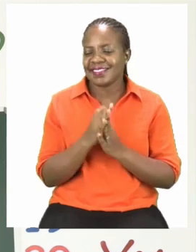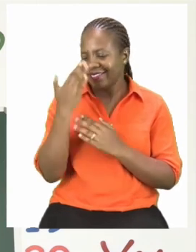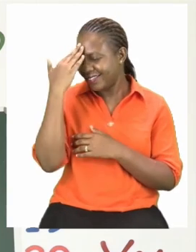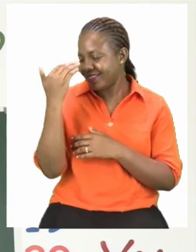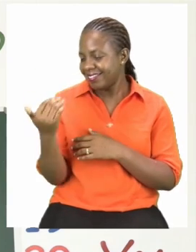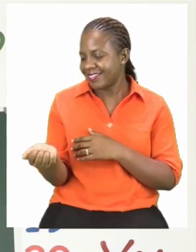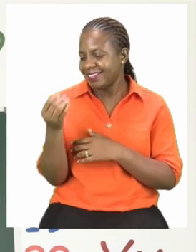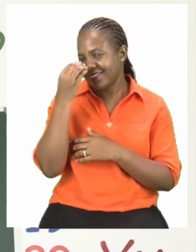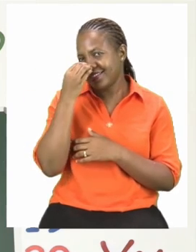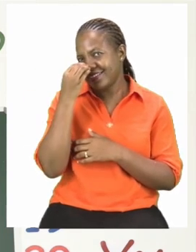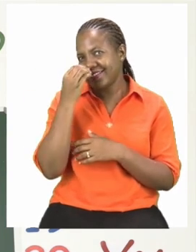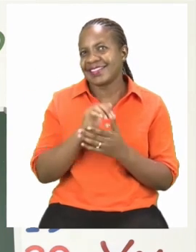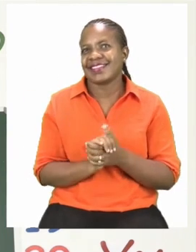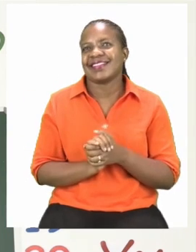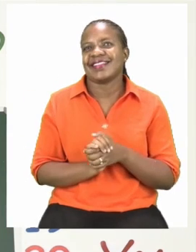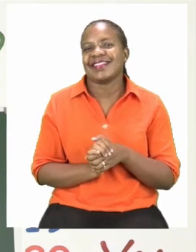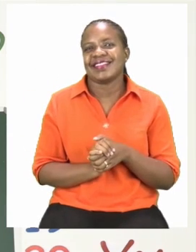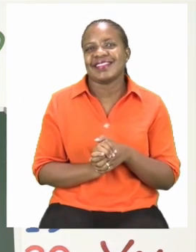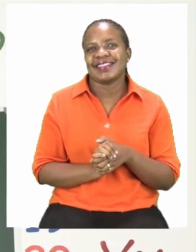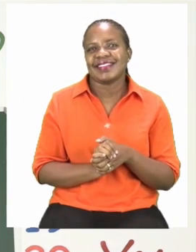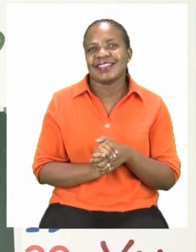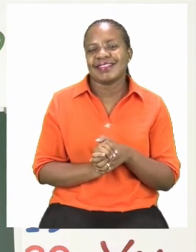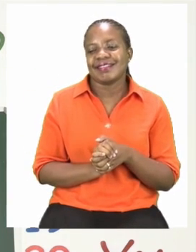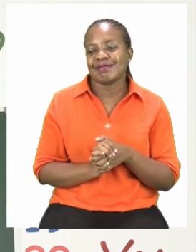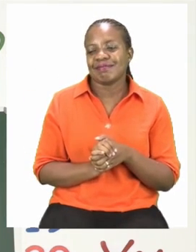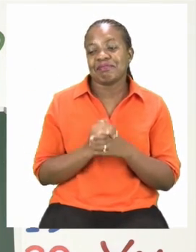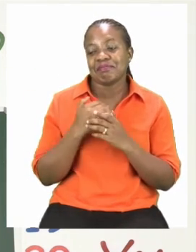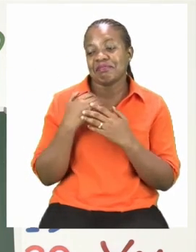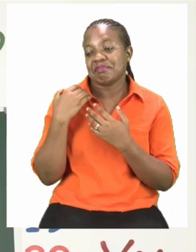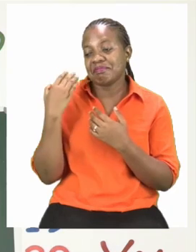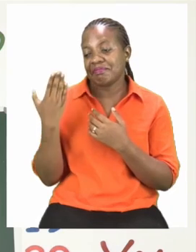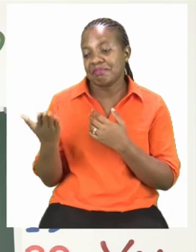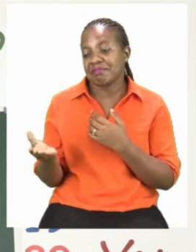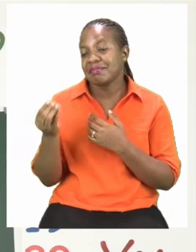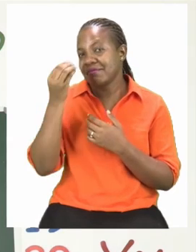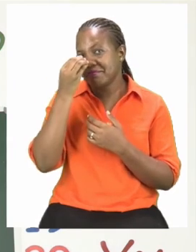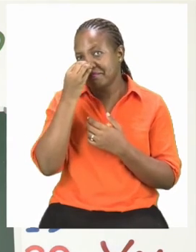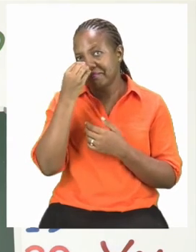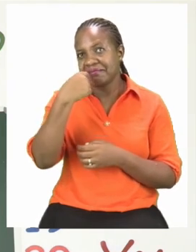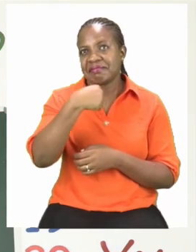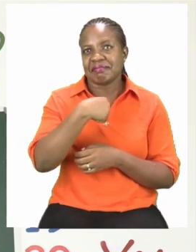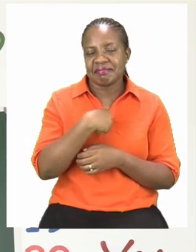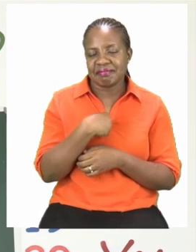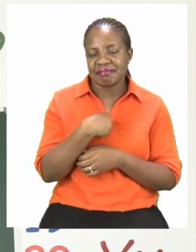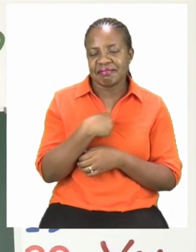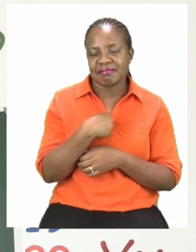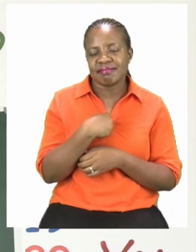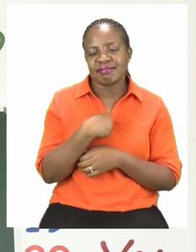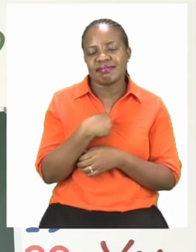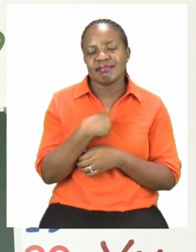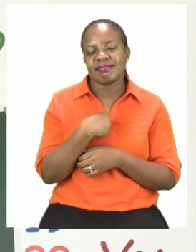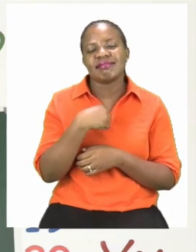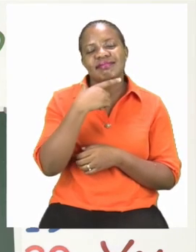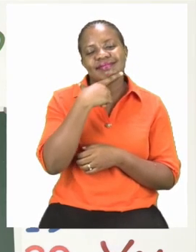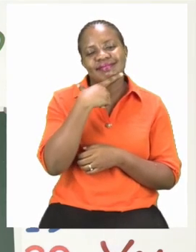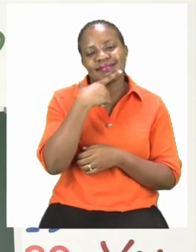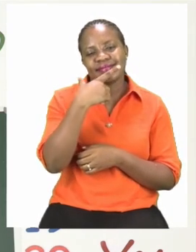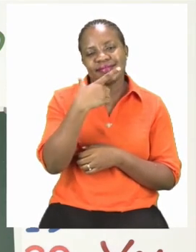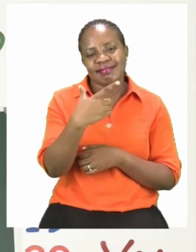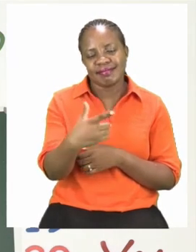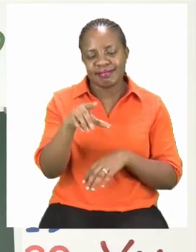them. Now, how we match is by adding. So you are going to